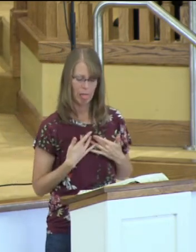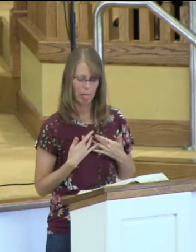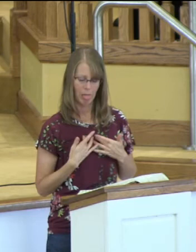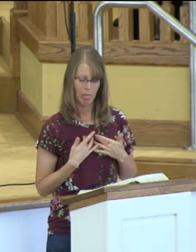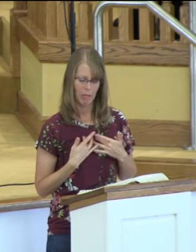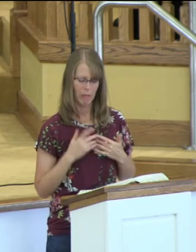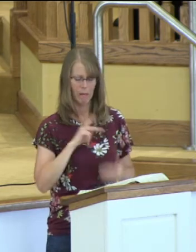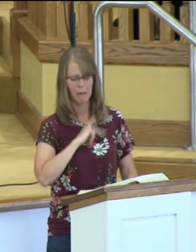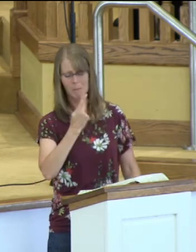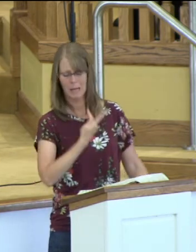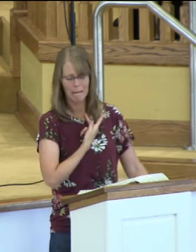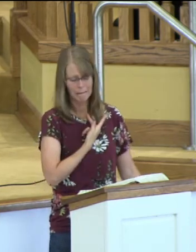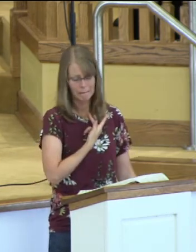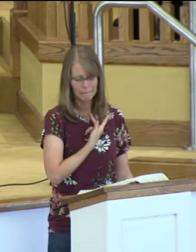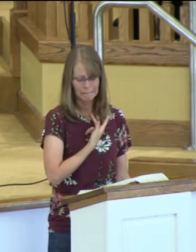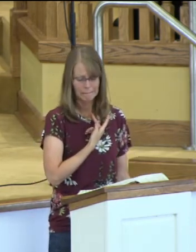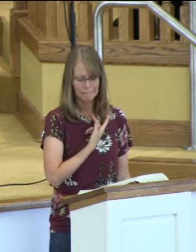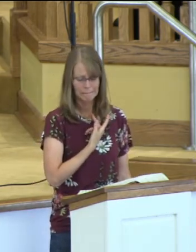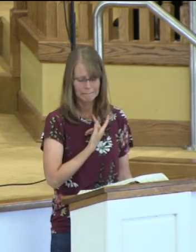upset,